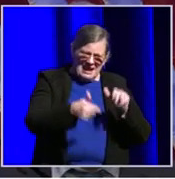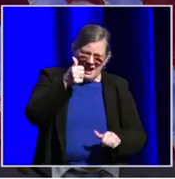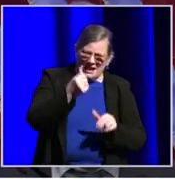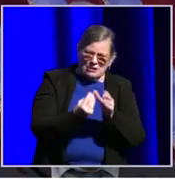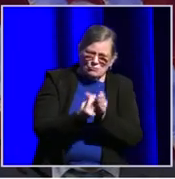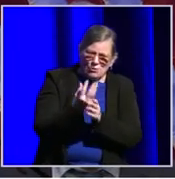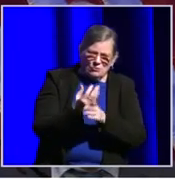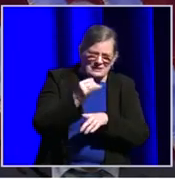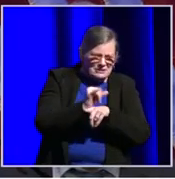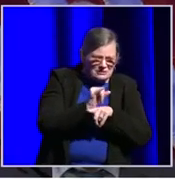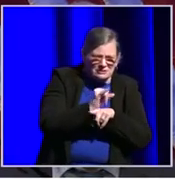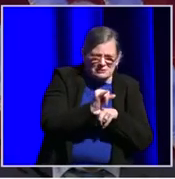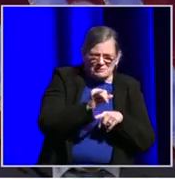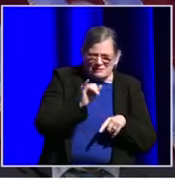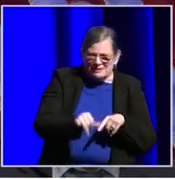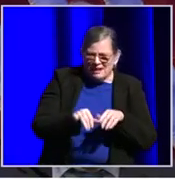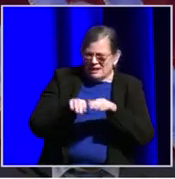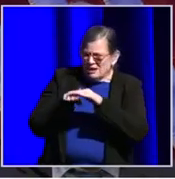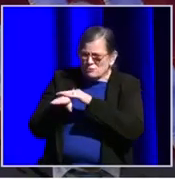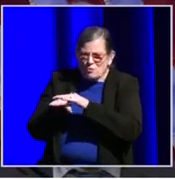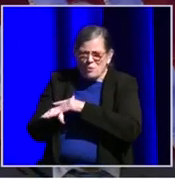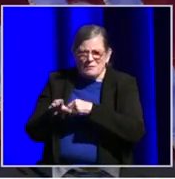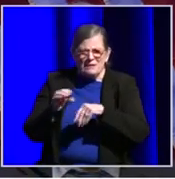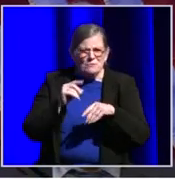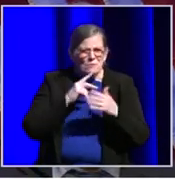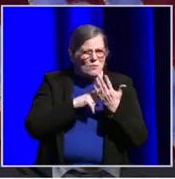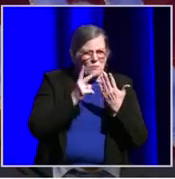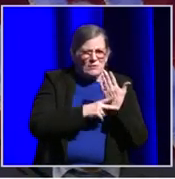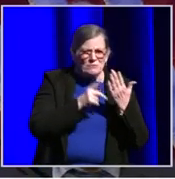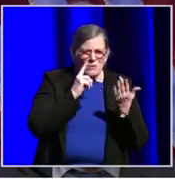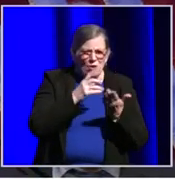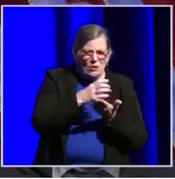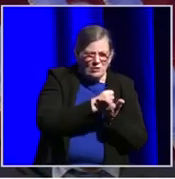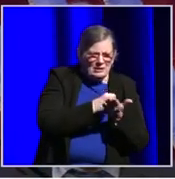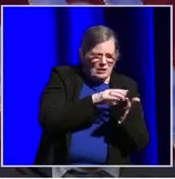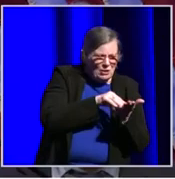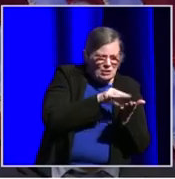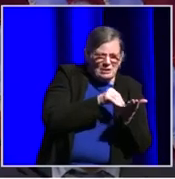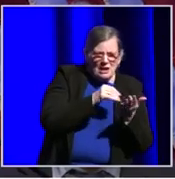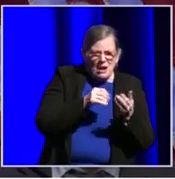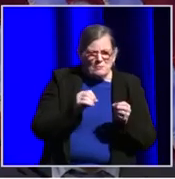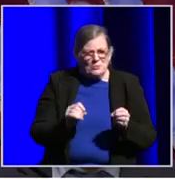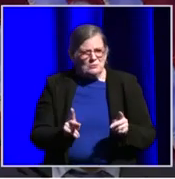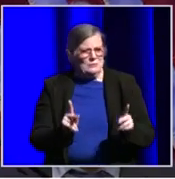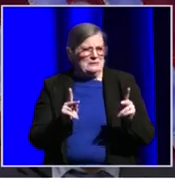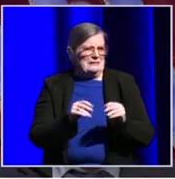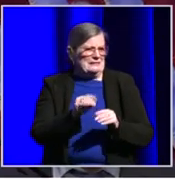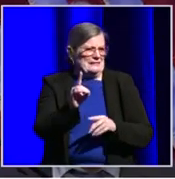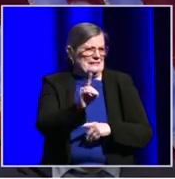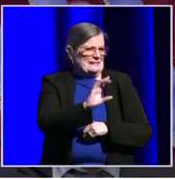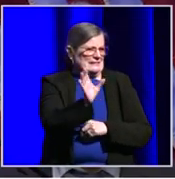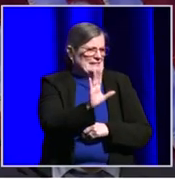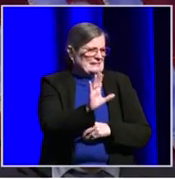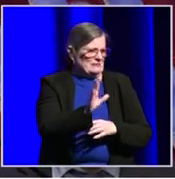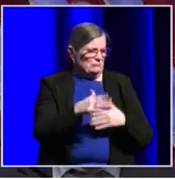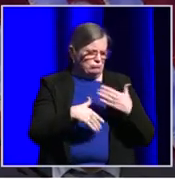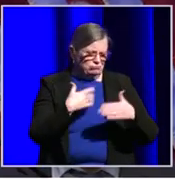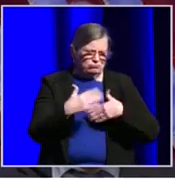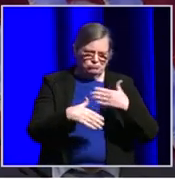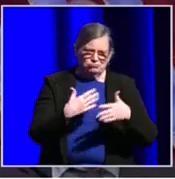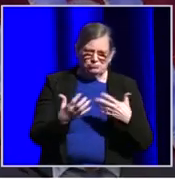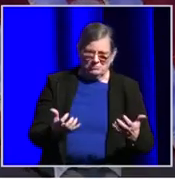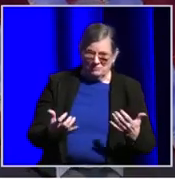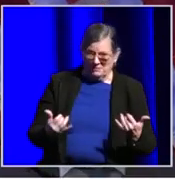enrollment programs, and earn and learn opportunities in DC. Now, it's been said already